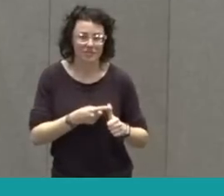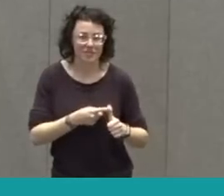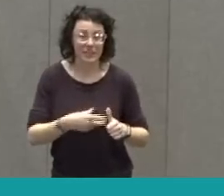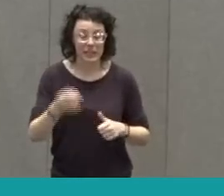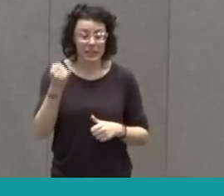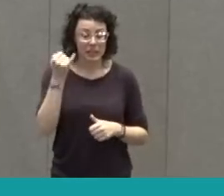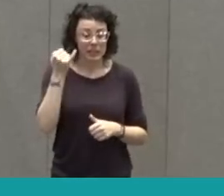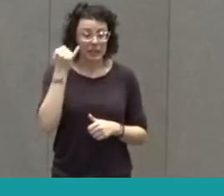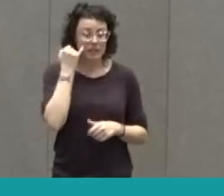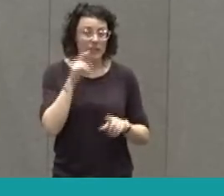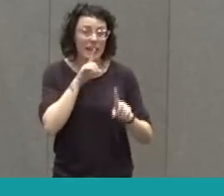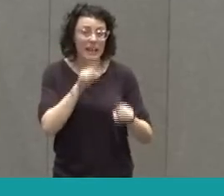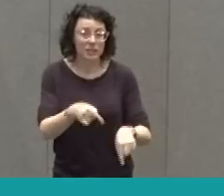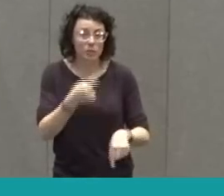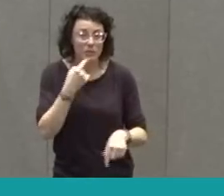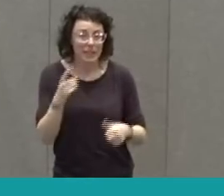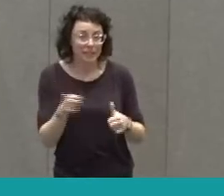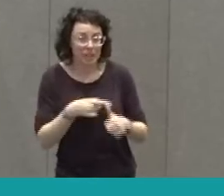product first... 40.